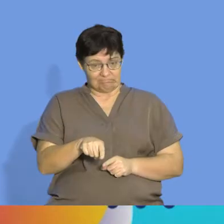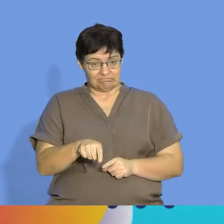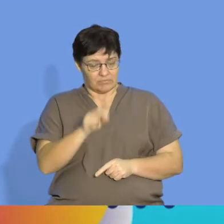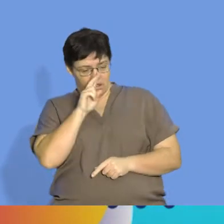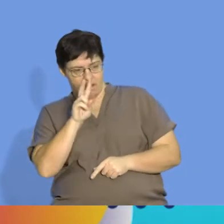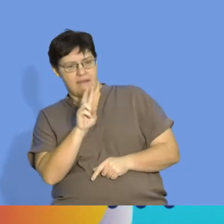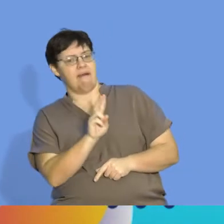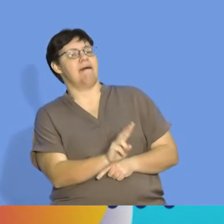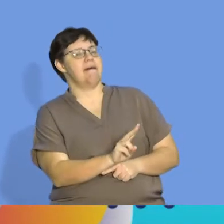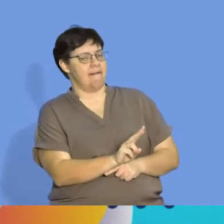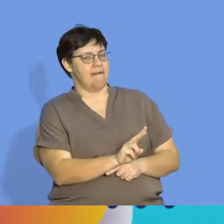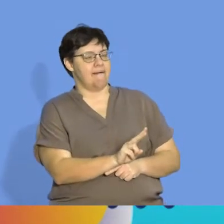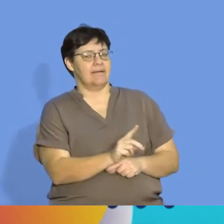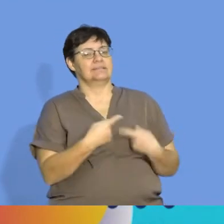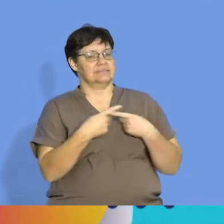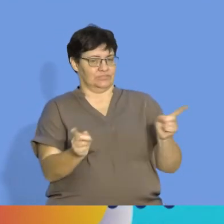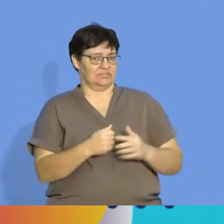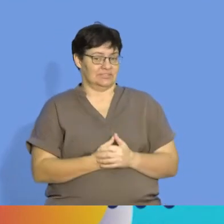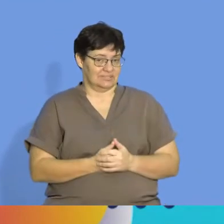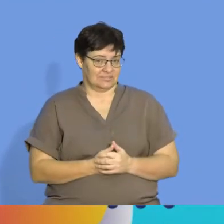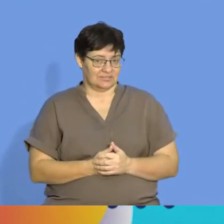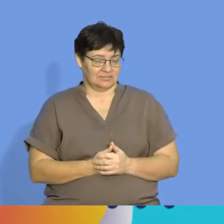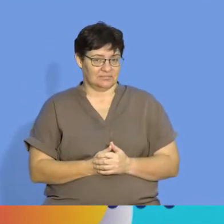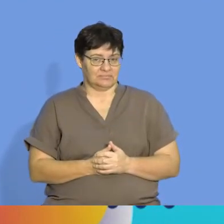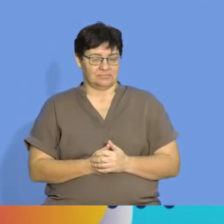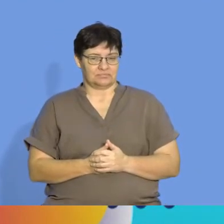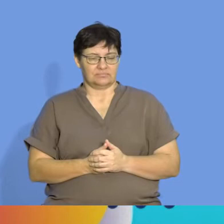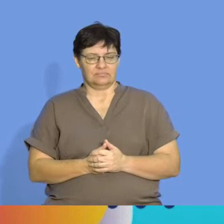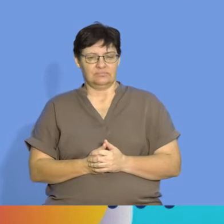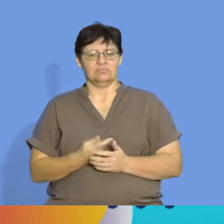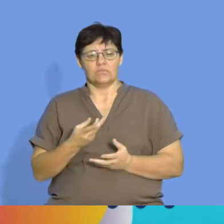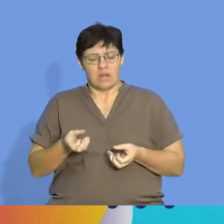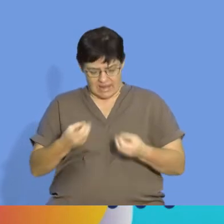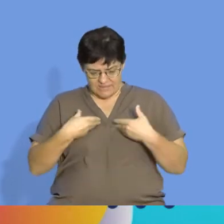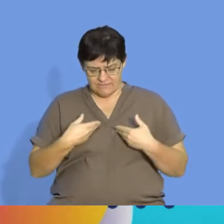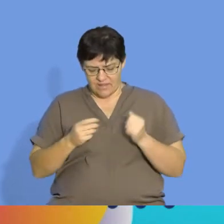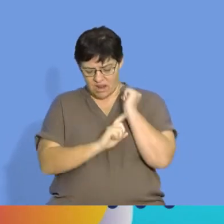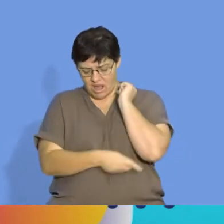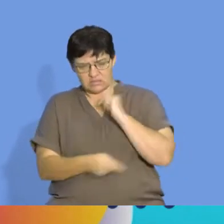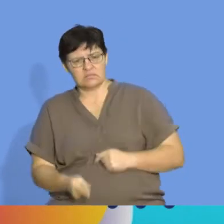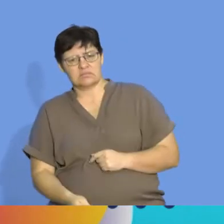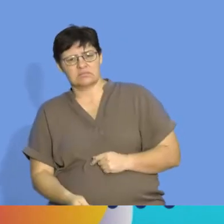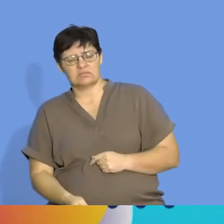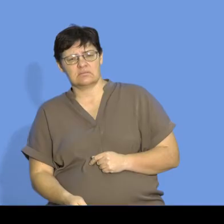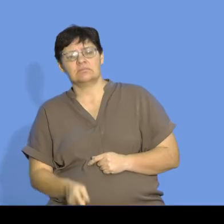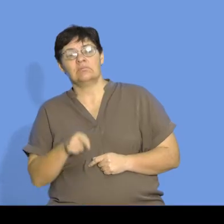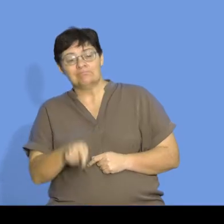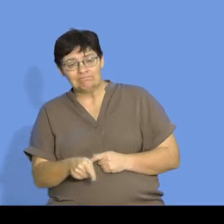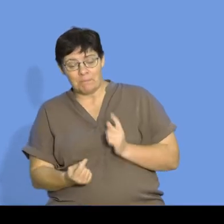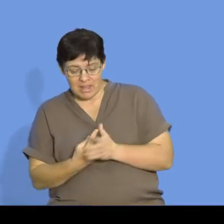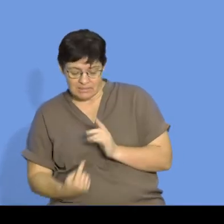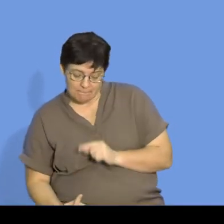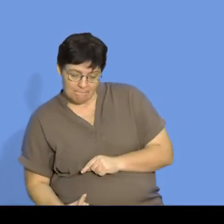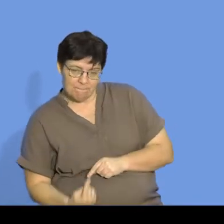as you can clearly see, it is slightly different. You're given the bottom half, so in other words, you've got to